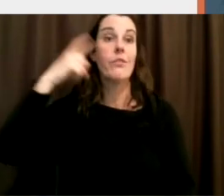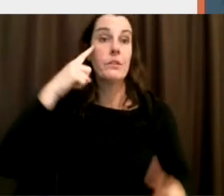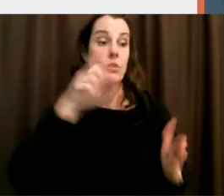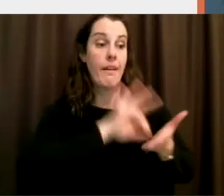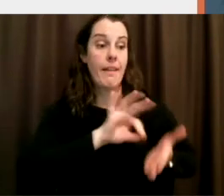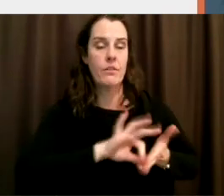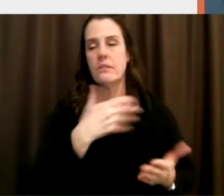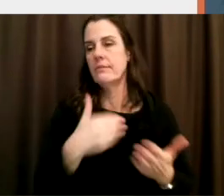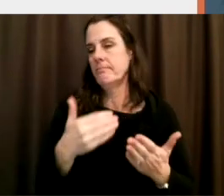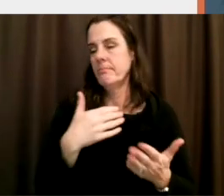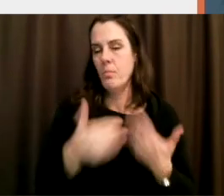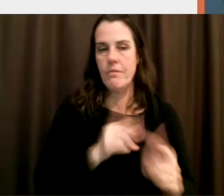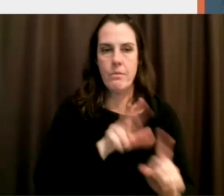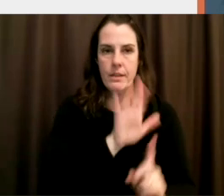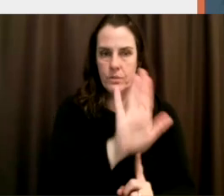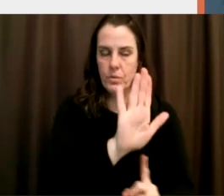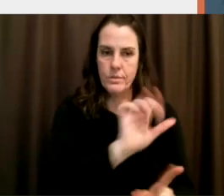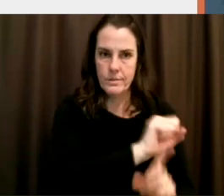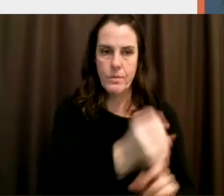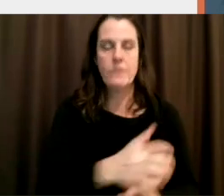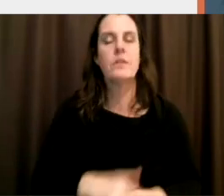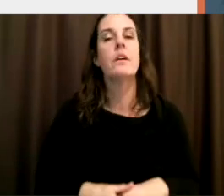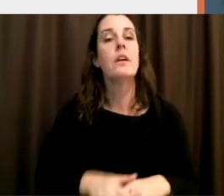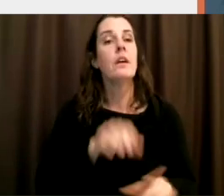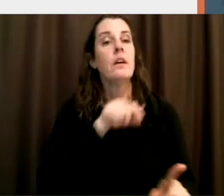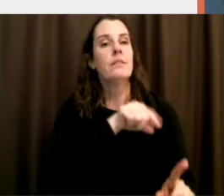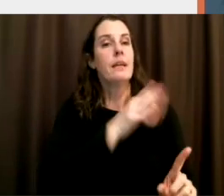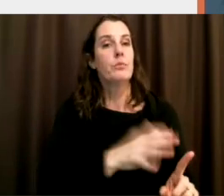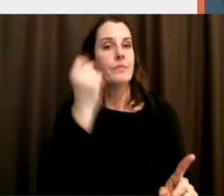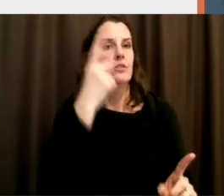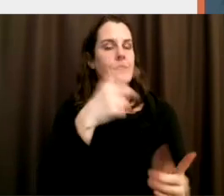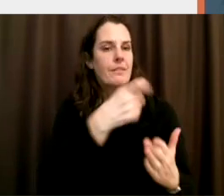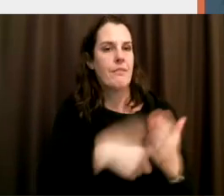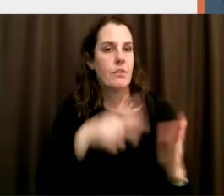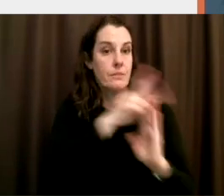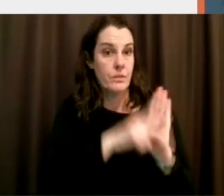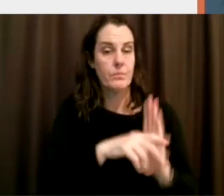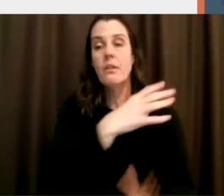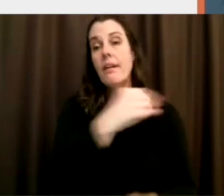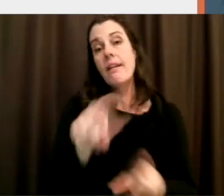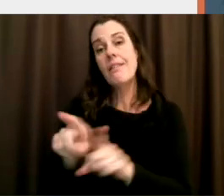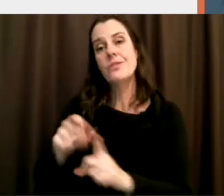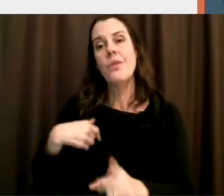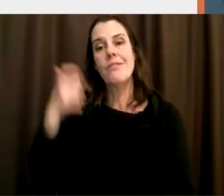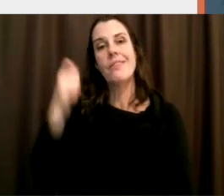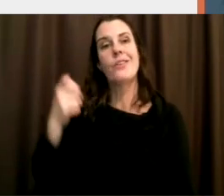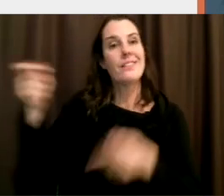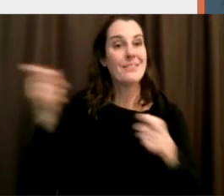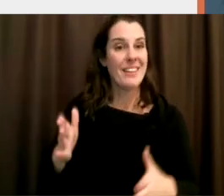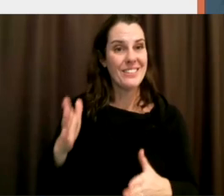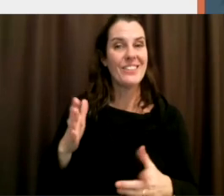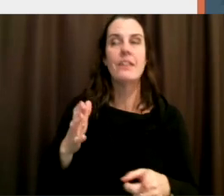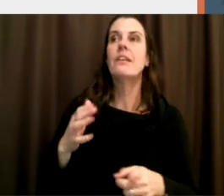is applicable to you. They understand cost principles. We also have a grants manager, right, who understands